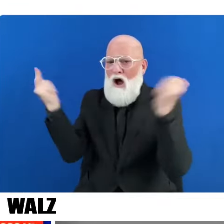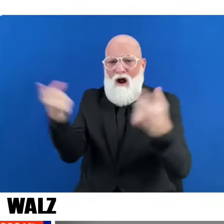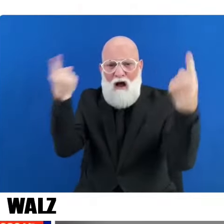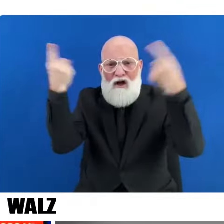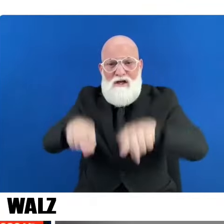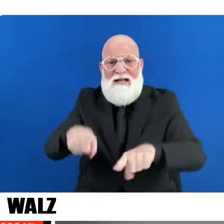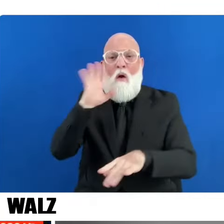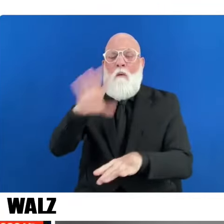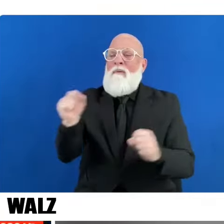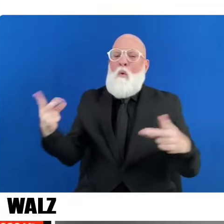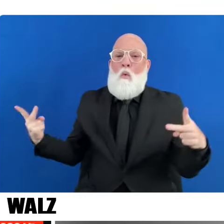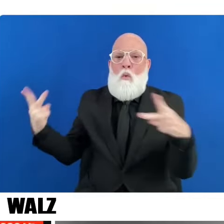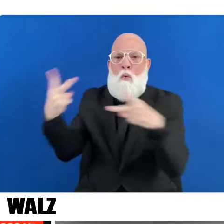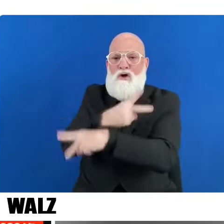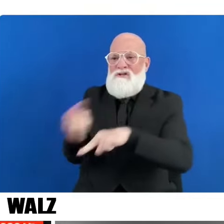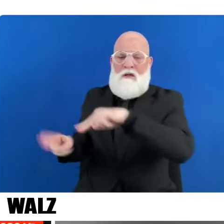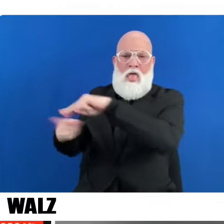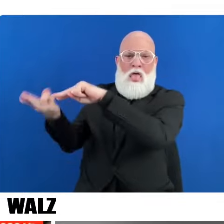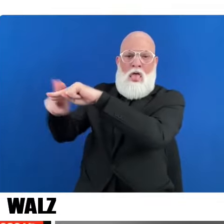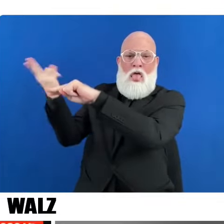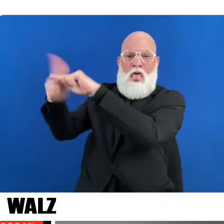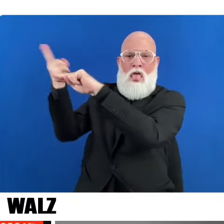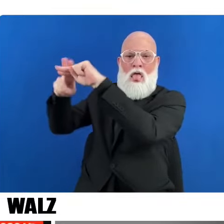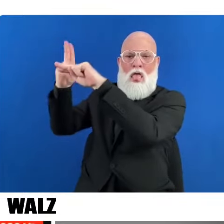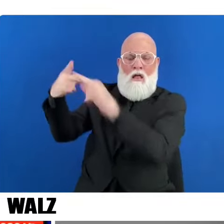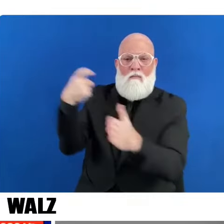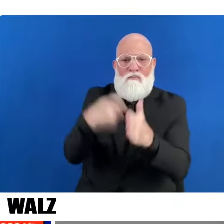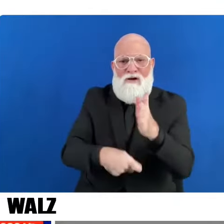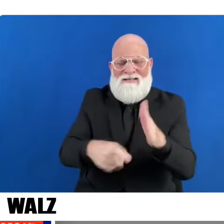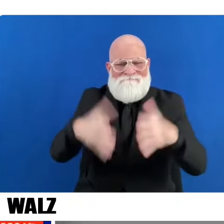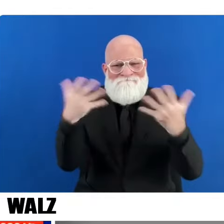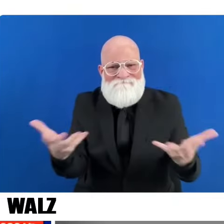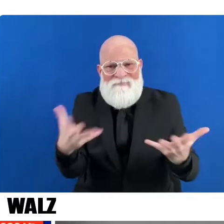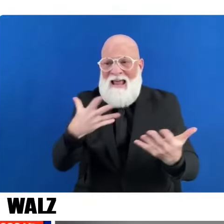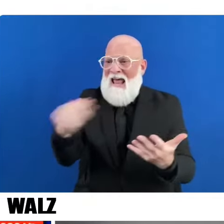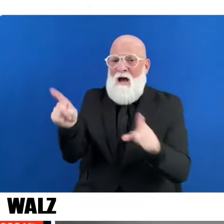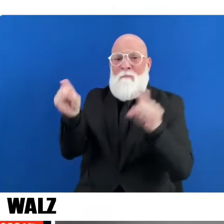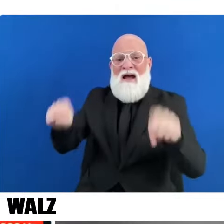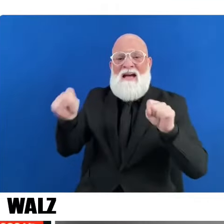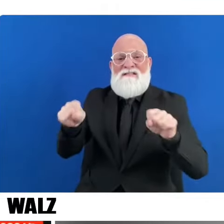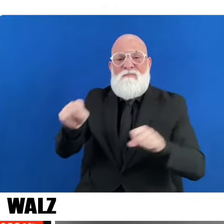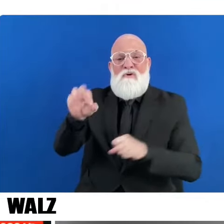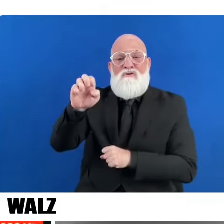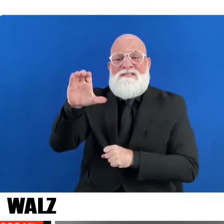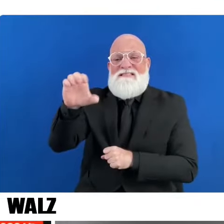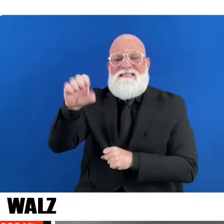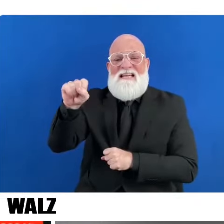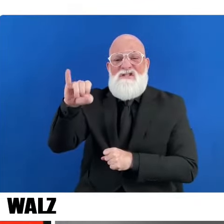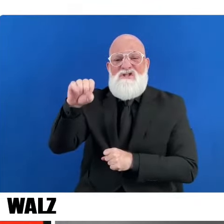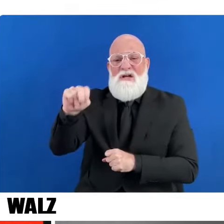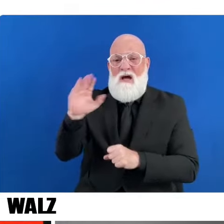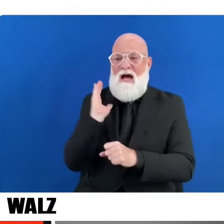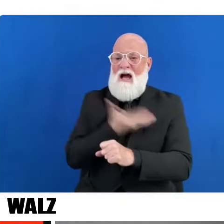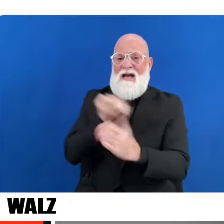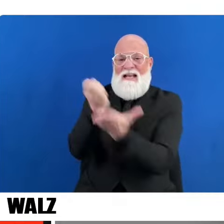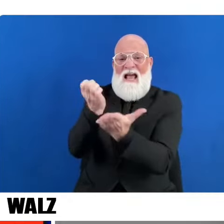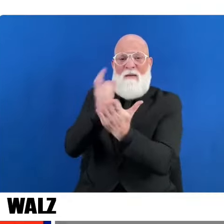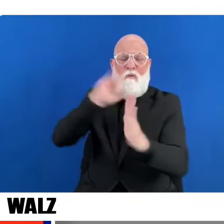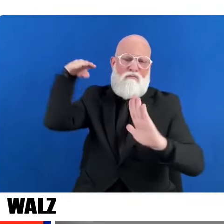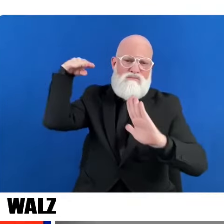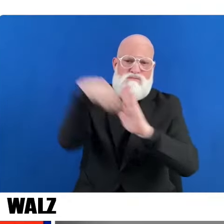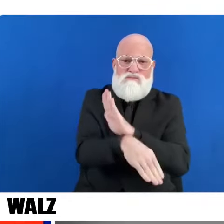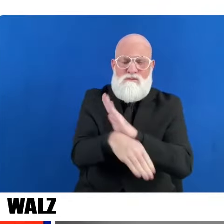recession. Look, this is simple for you. Where are we going? Kamala Harris has said to do the things she wants to do, we'll just ask the wealthiest to pay their fair